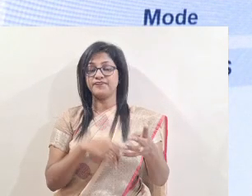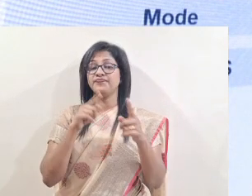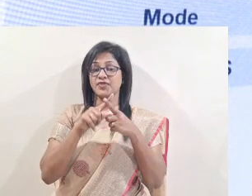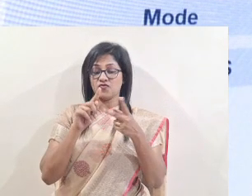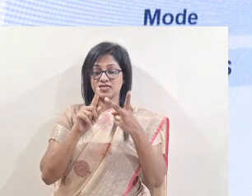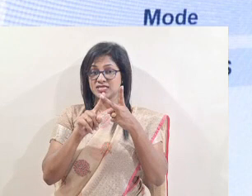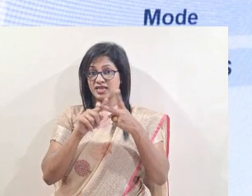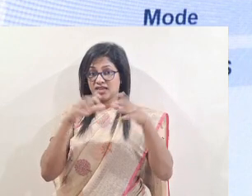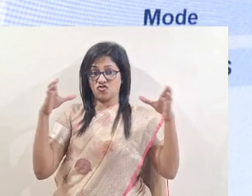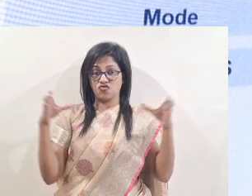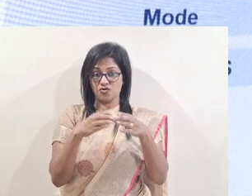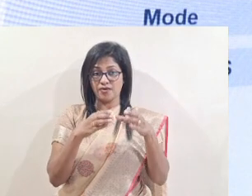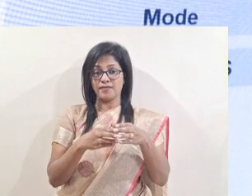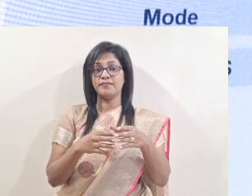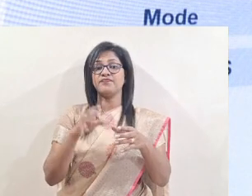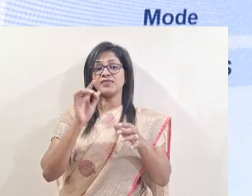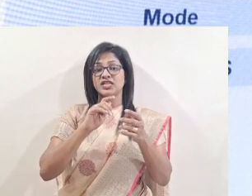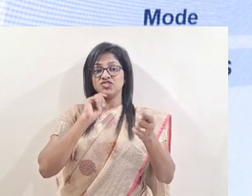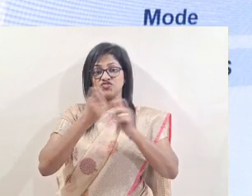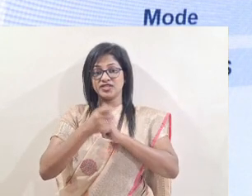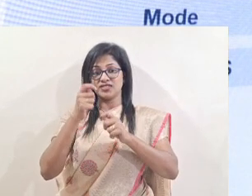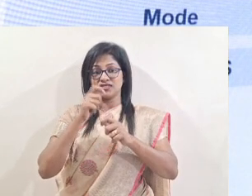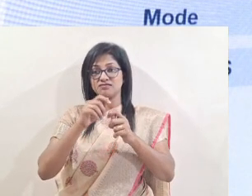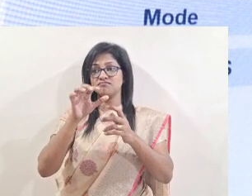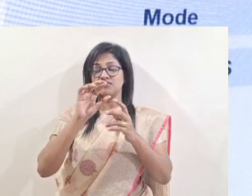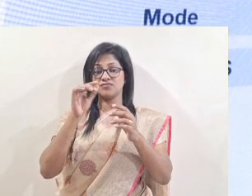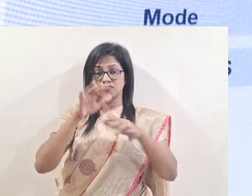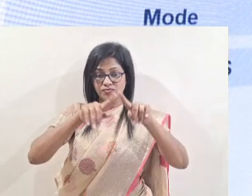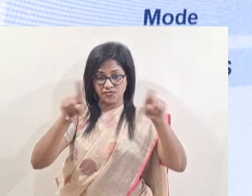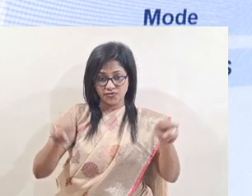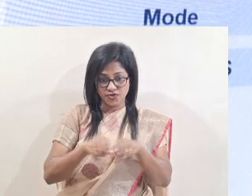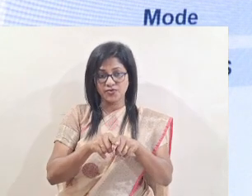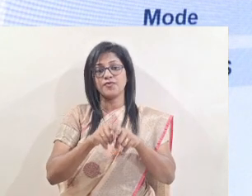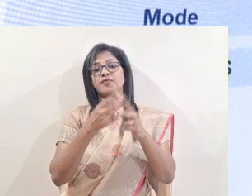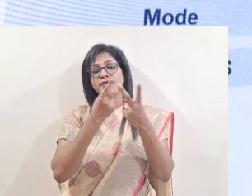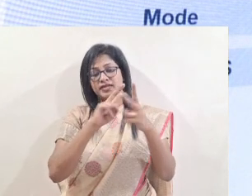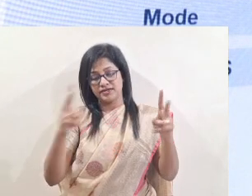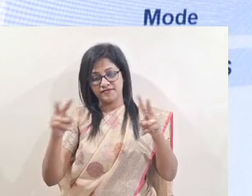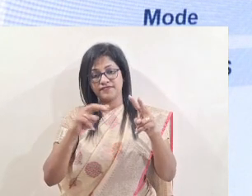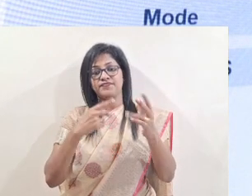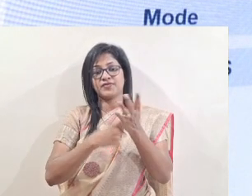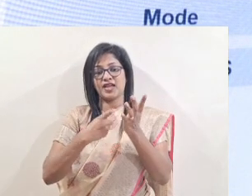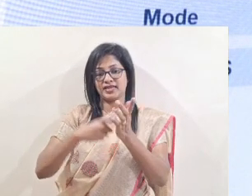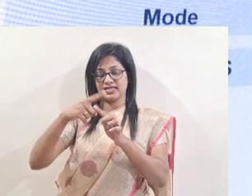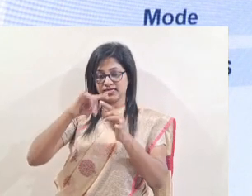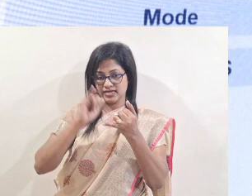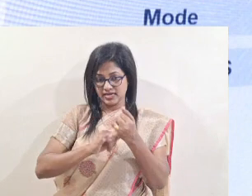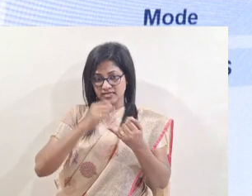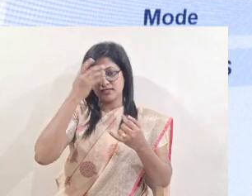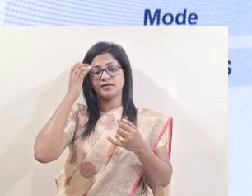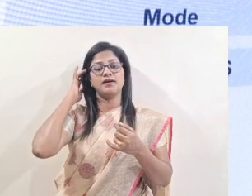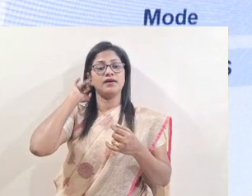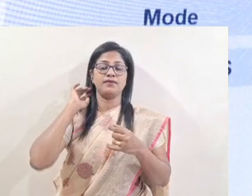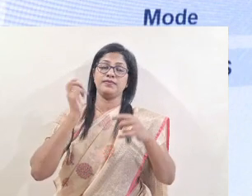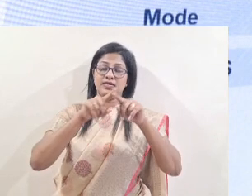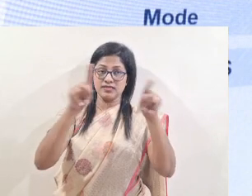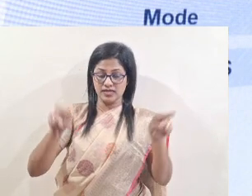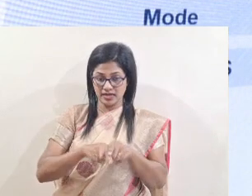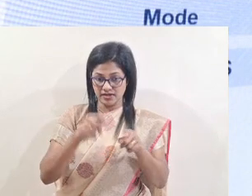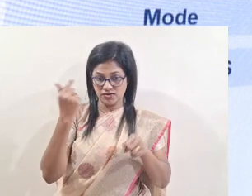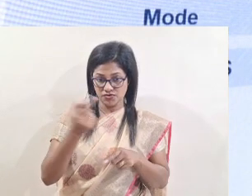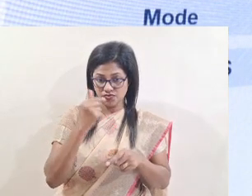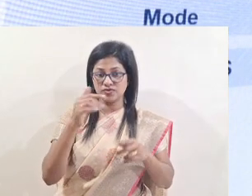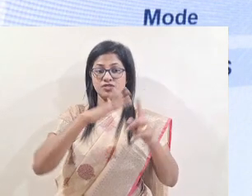of RRTS. Third, the last 2 sections deal with the demographic profile and the socioeconomic profile of the